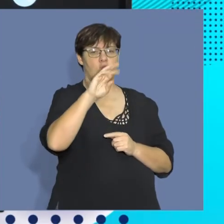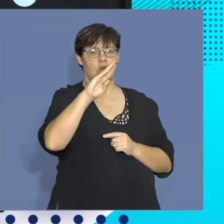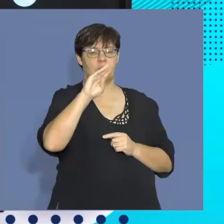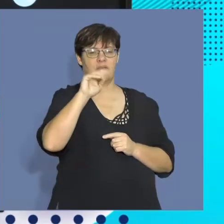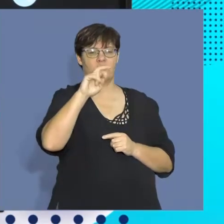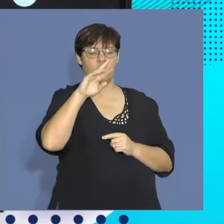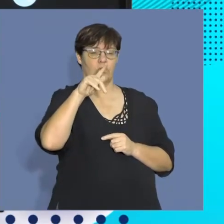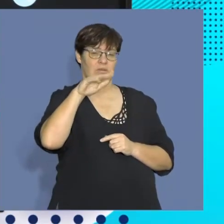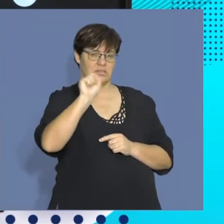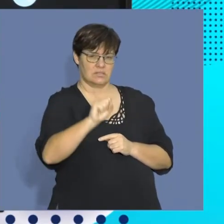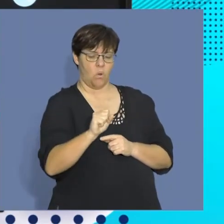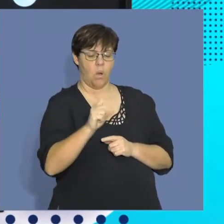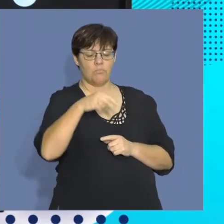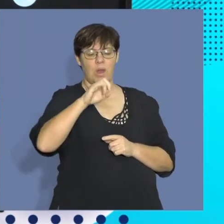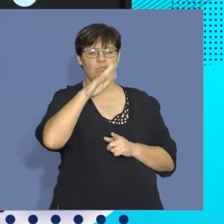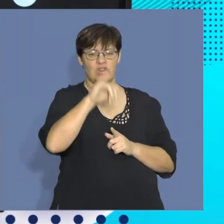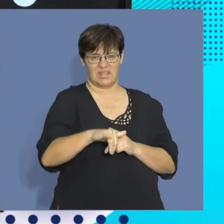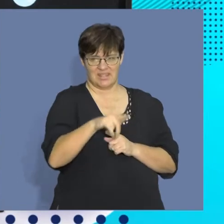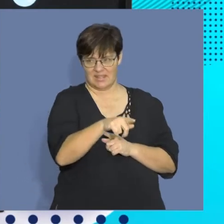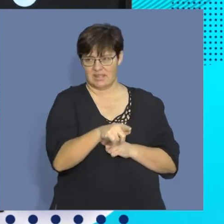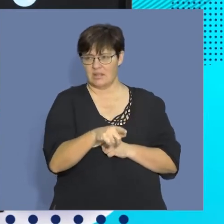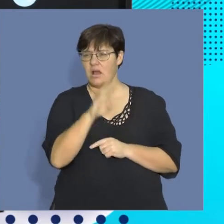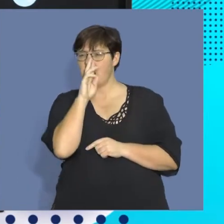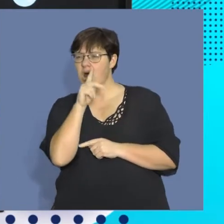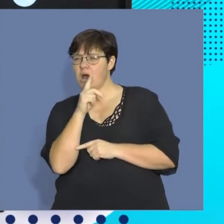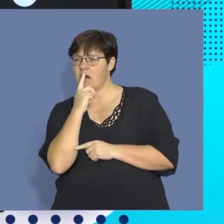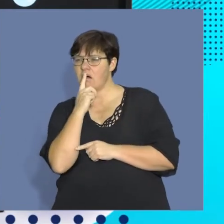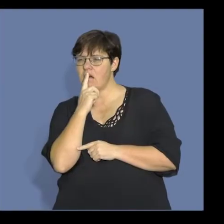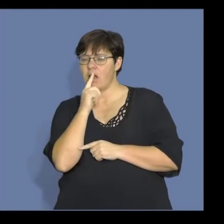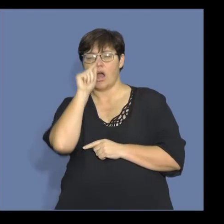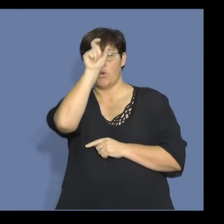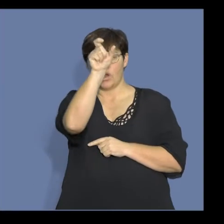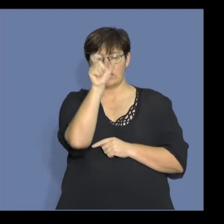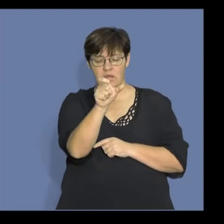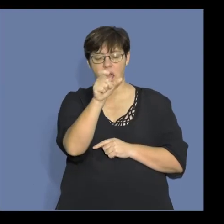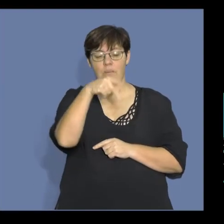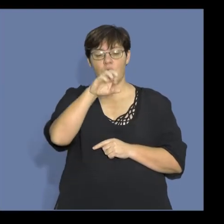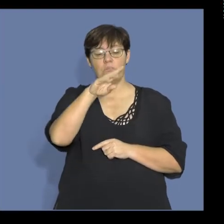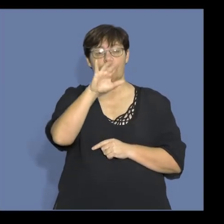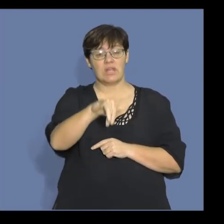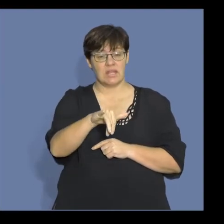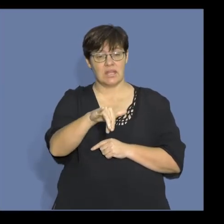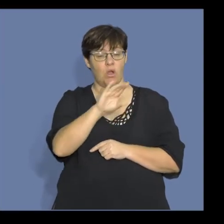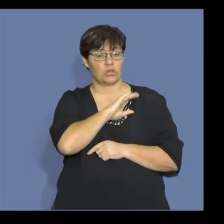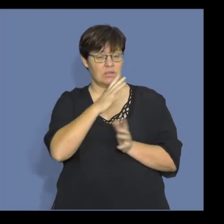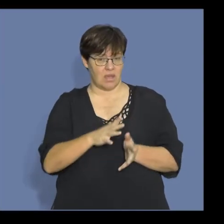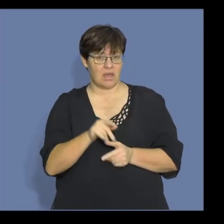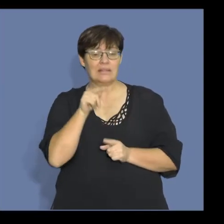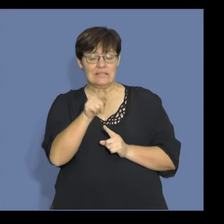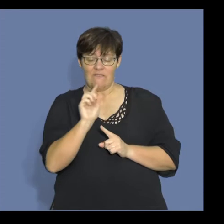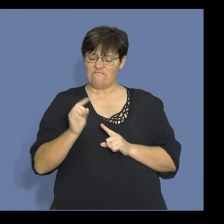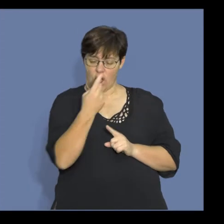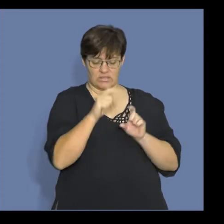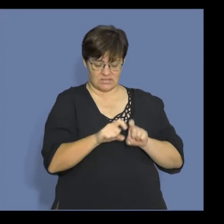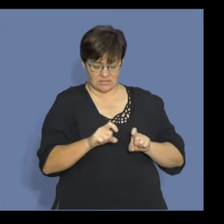herbivores or your primary consumers. So let's remember that these terms, primary consumers, again refer to those that